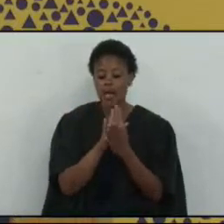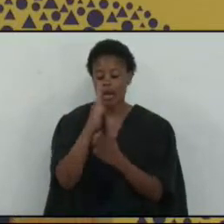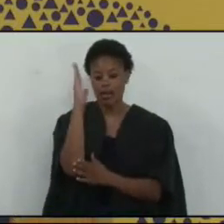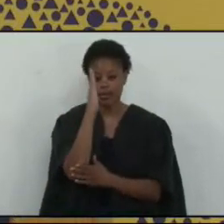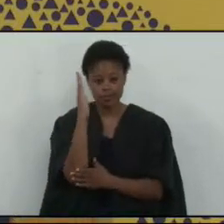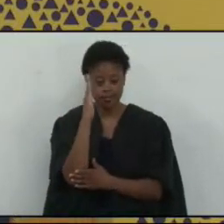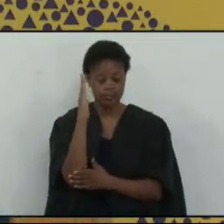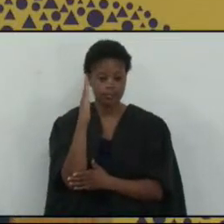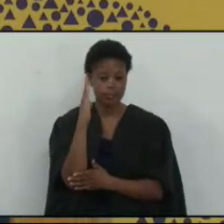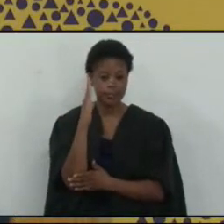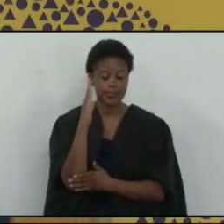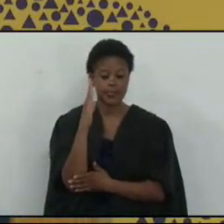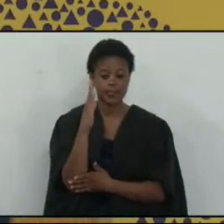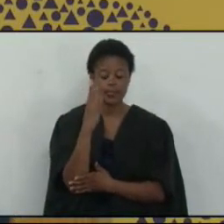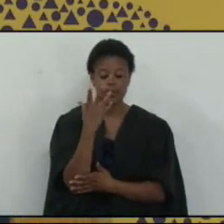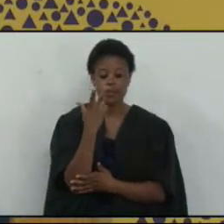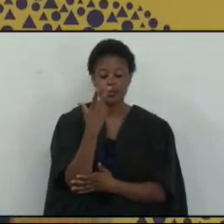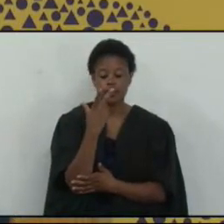afternoon.